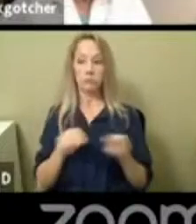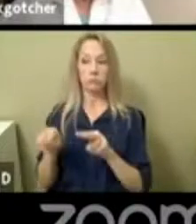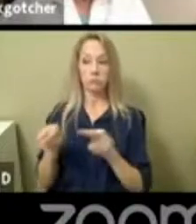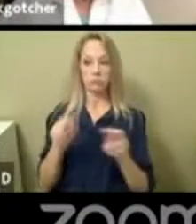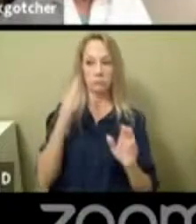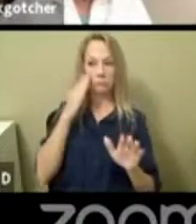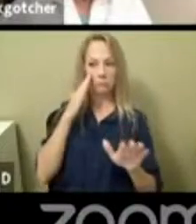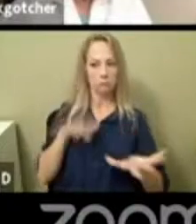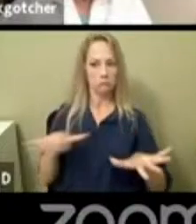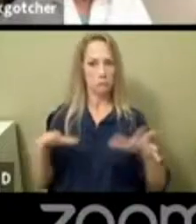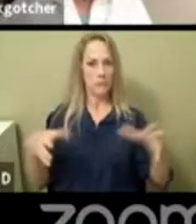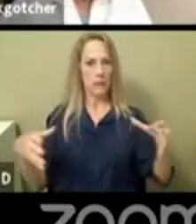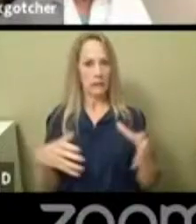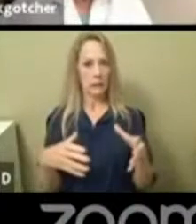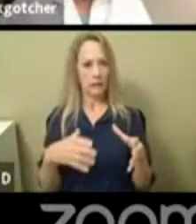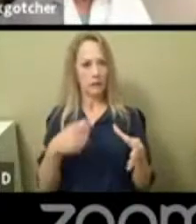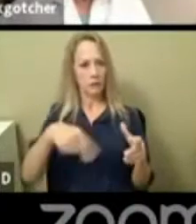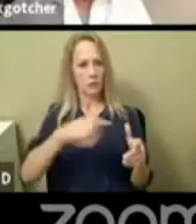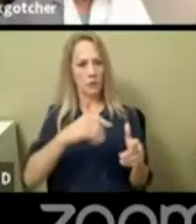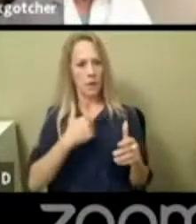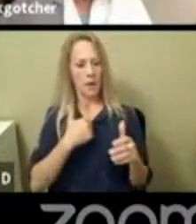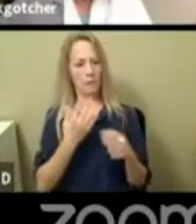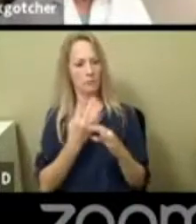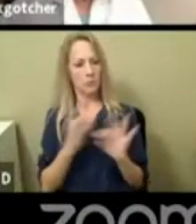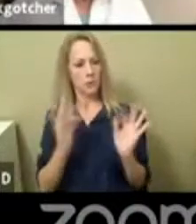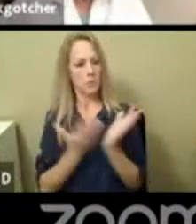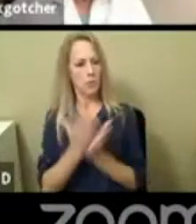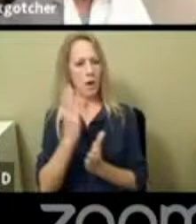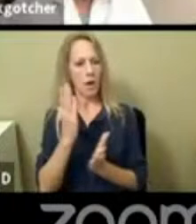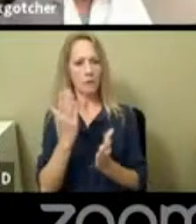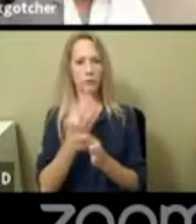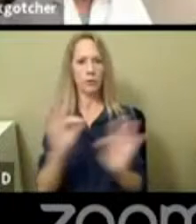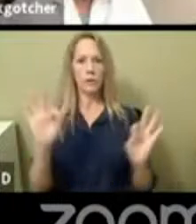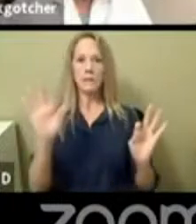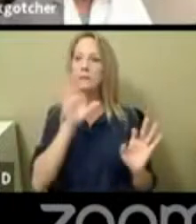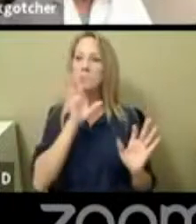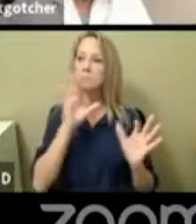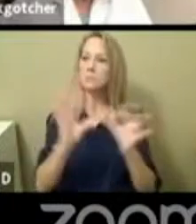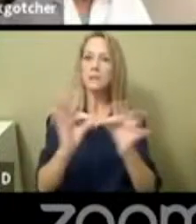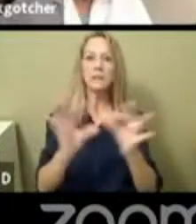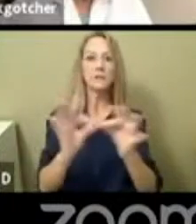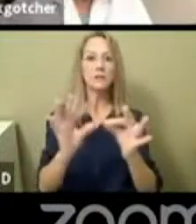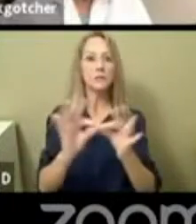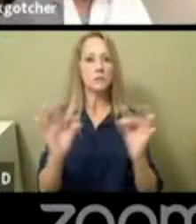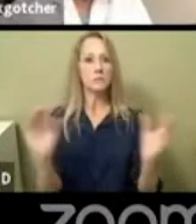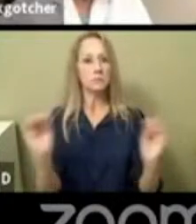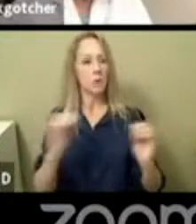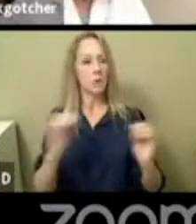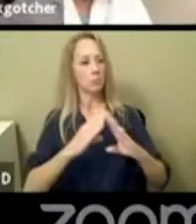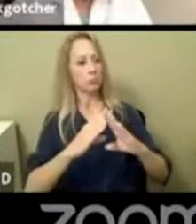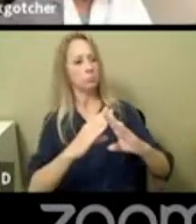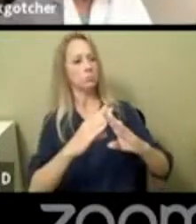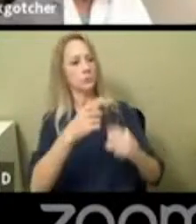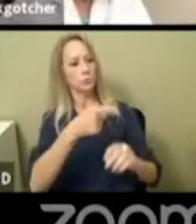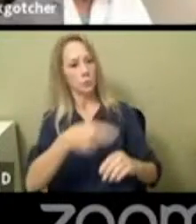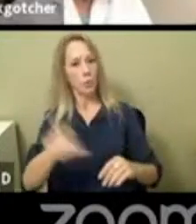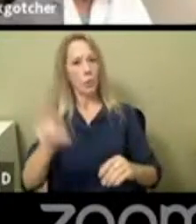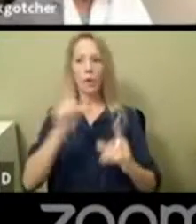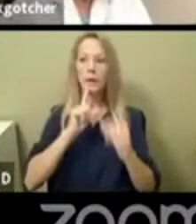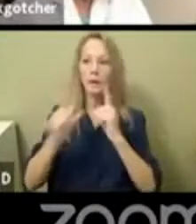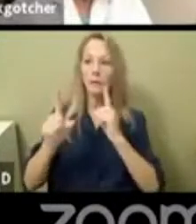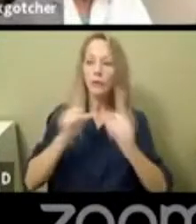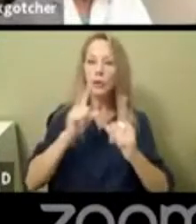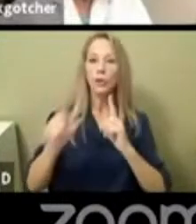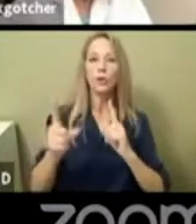have First Amendment rights to free speech. There's nothing to keep you from going and granting an interview or shoutings from